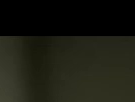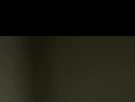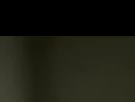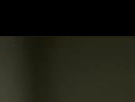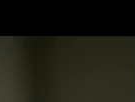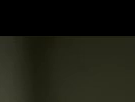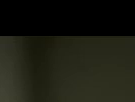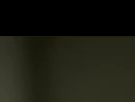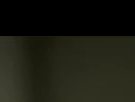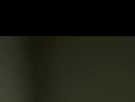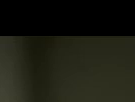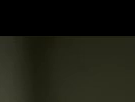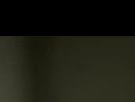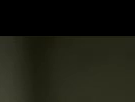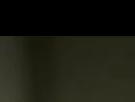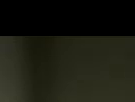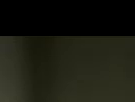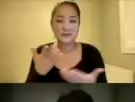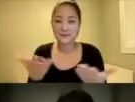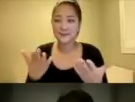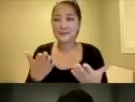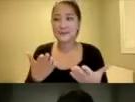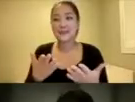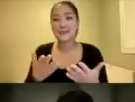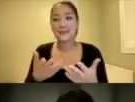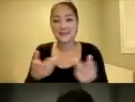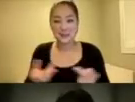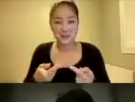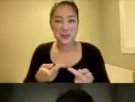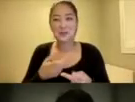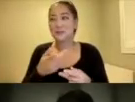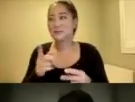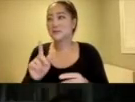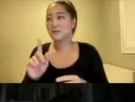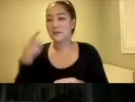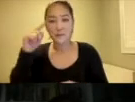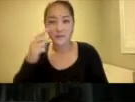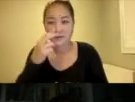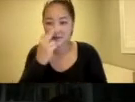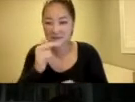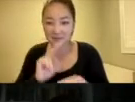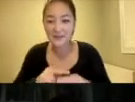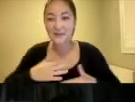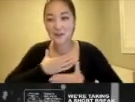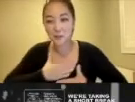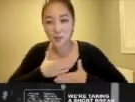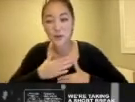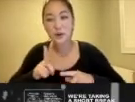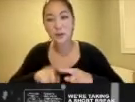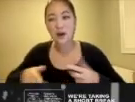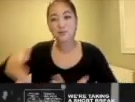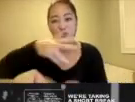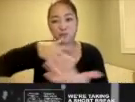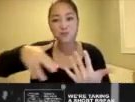of fun, but also like just getting to know people, spending time. And so our show Mixed Up,